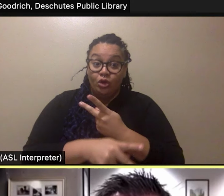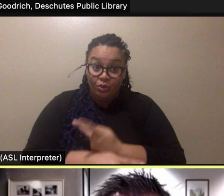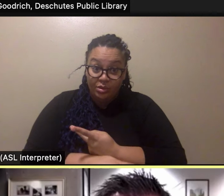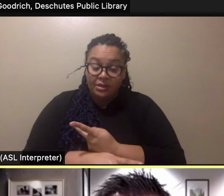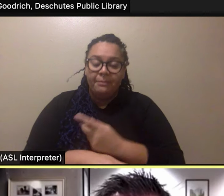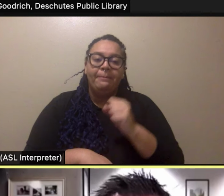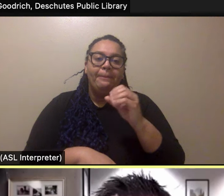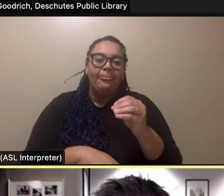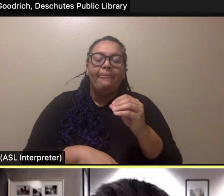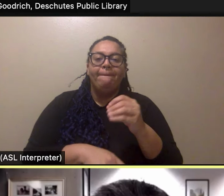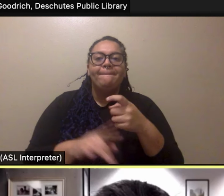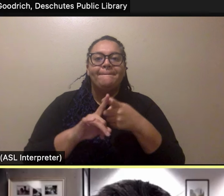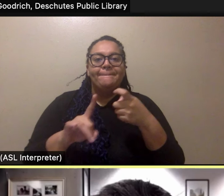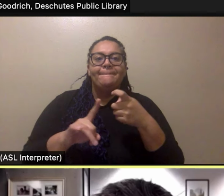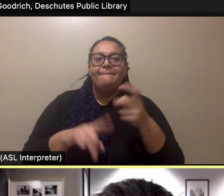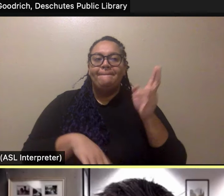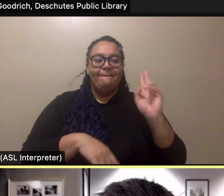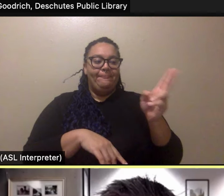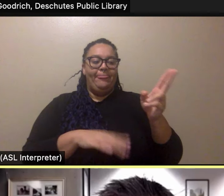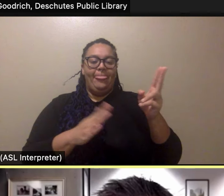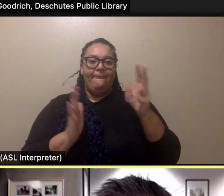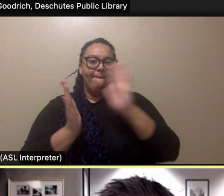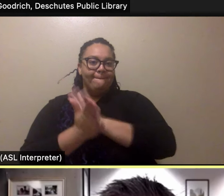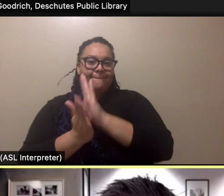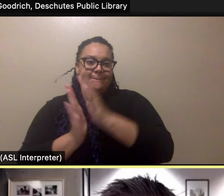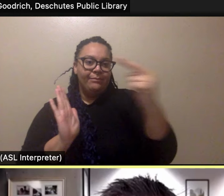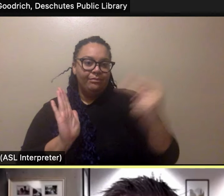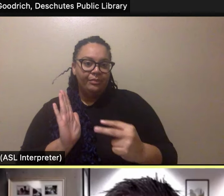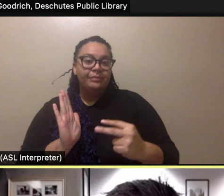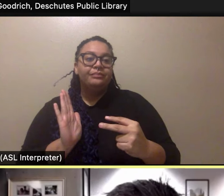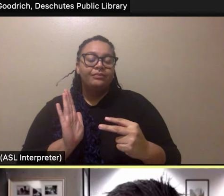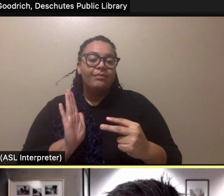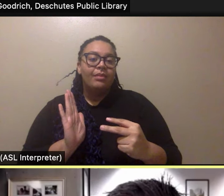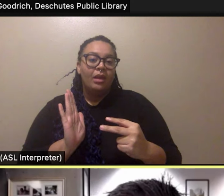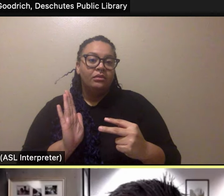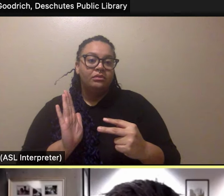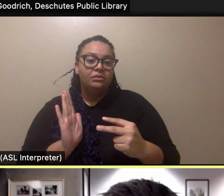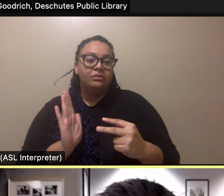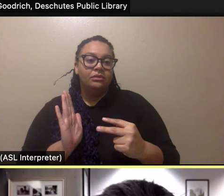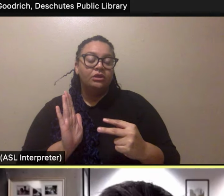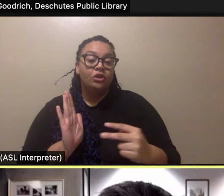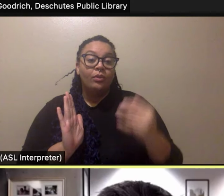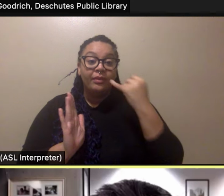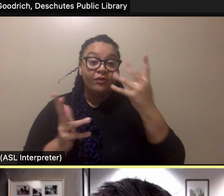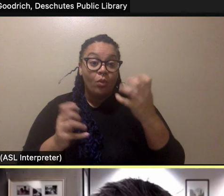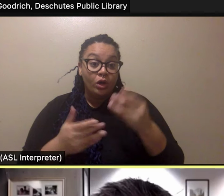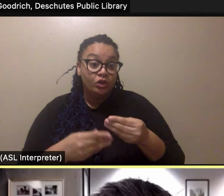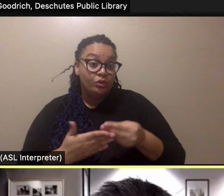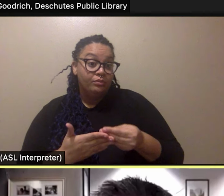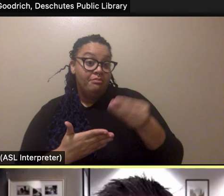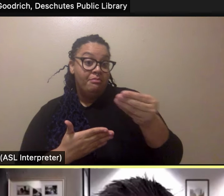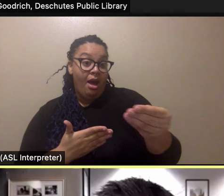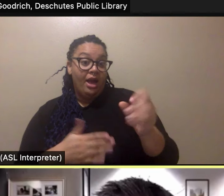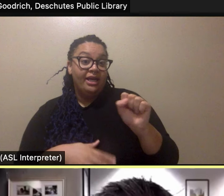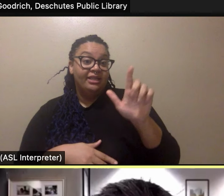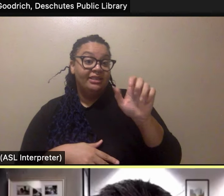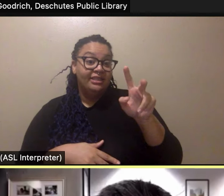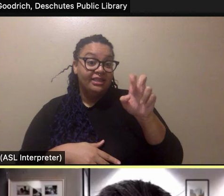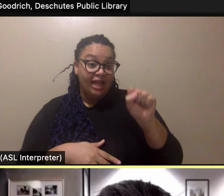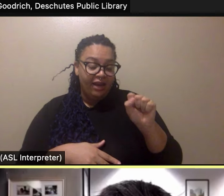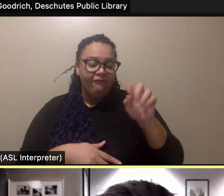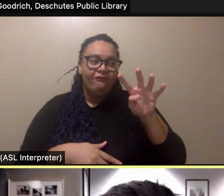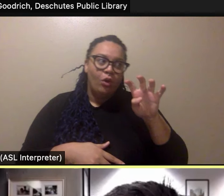can estimate is that the average return on investment of purchasing a slave, if you purchased a $400 to